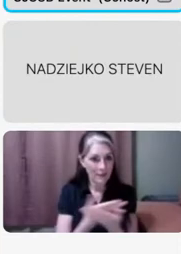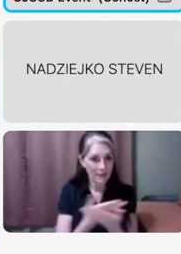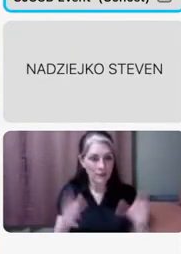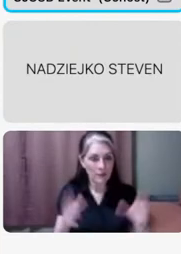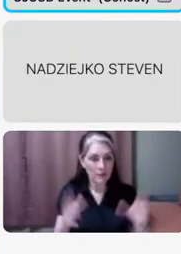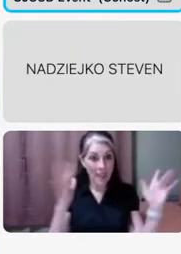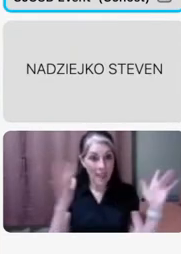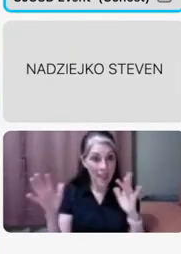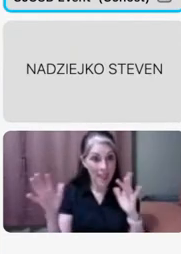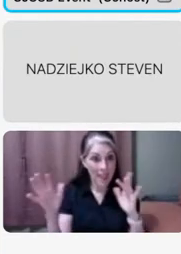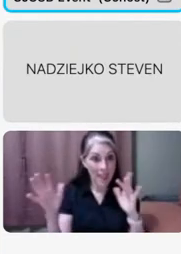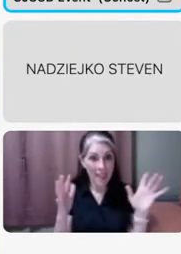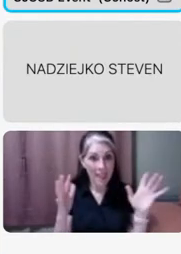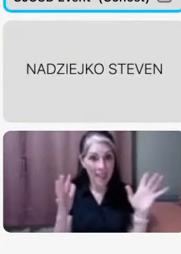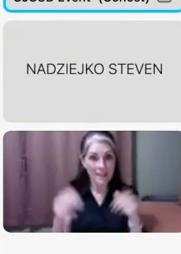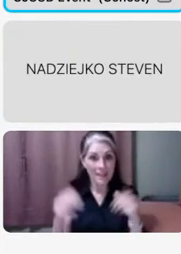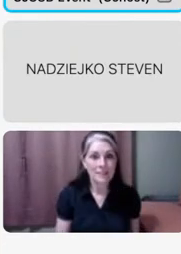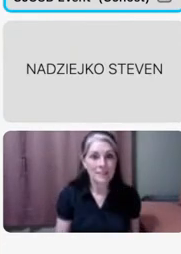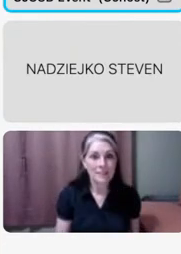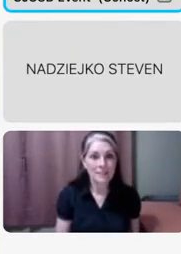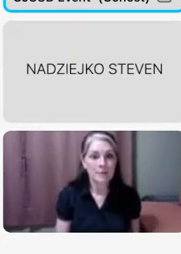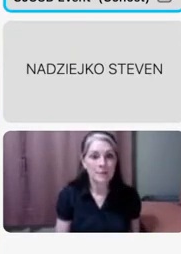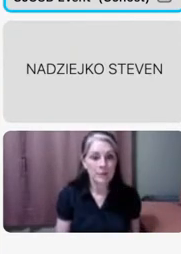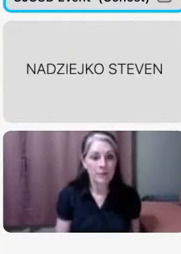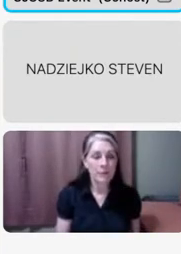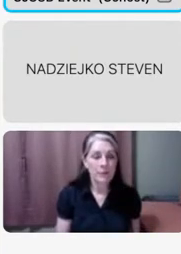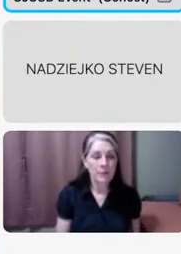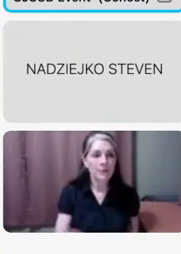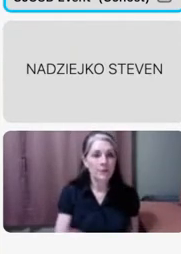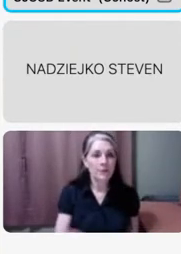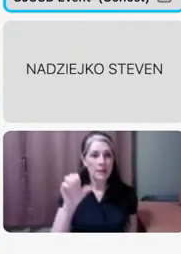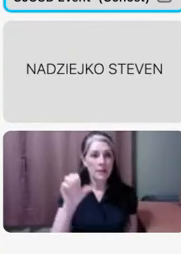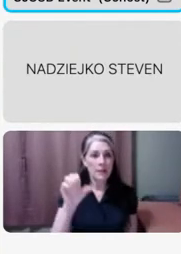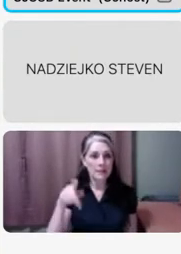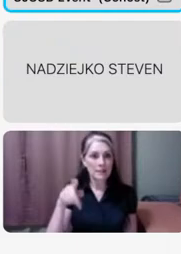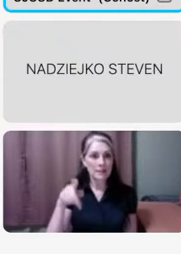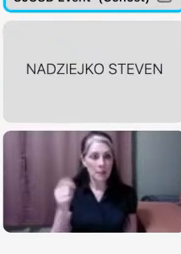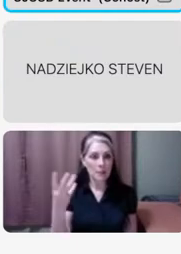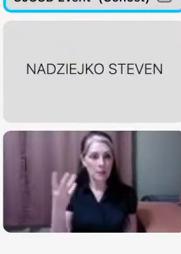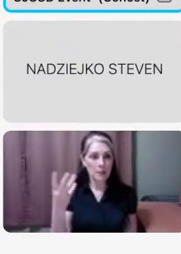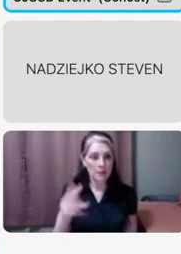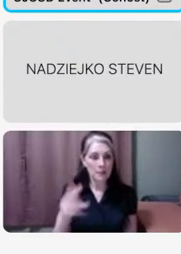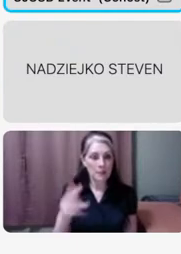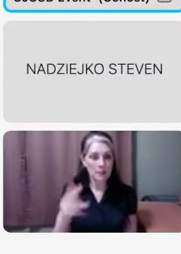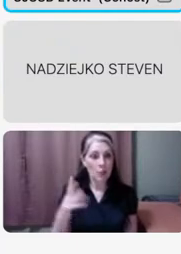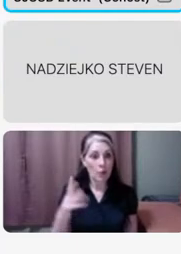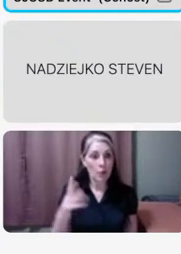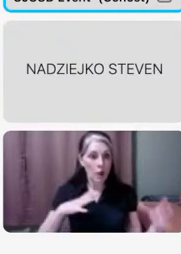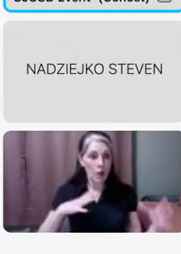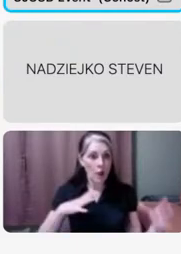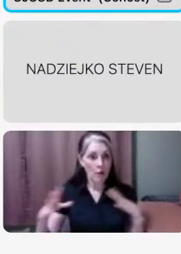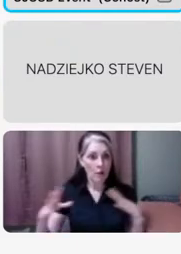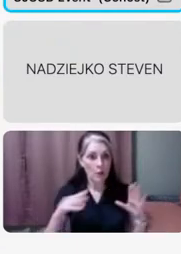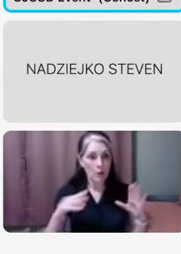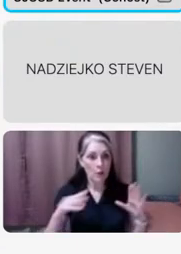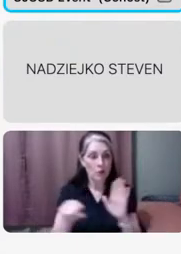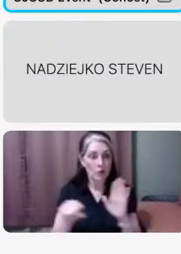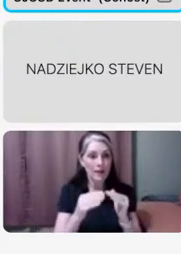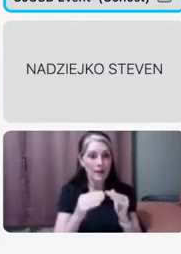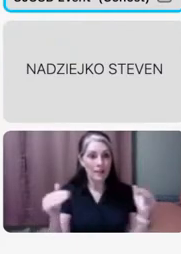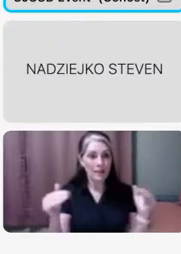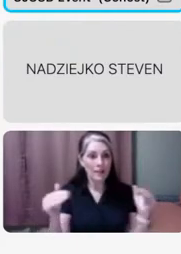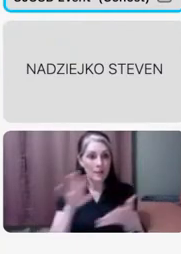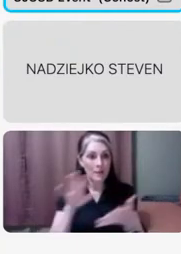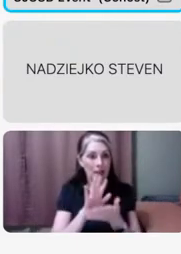on september 16 we hosted three hollywood themed grade level academic awards ceremonies for our sophomores juniors and seniors outside in our